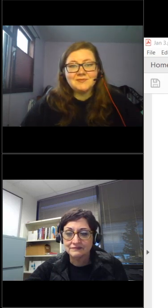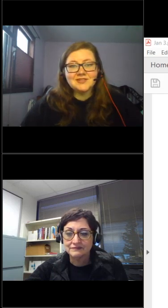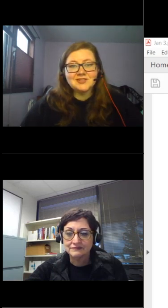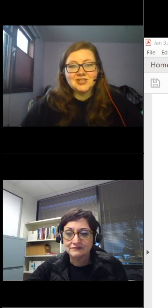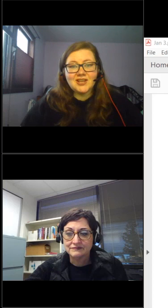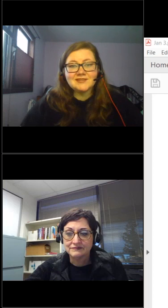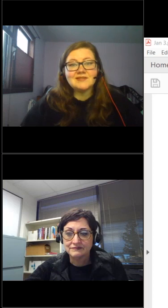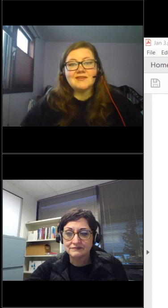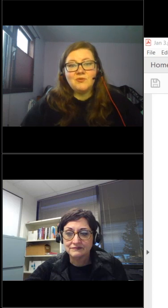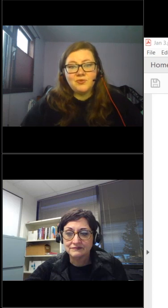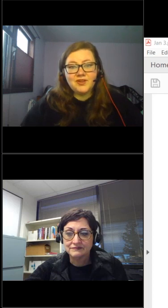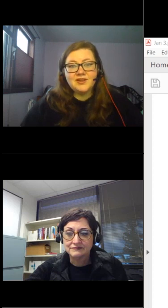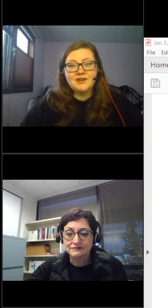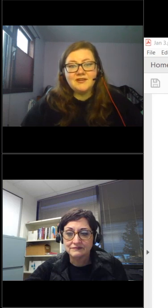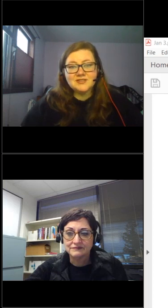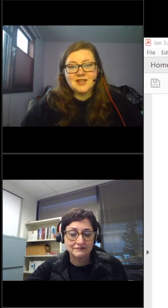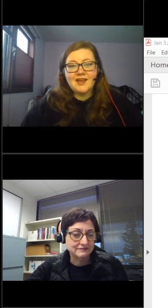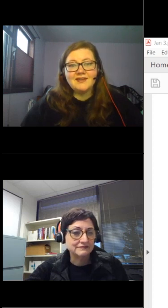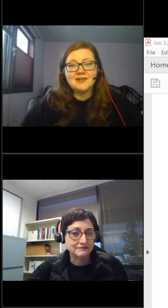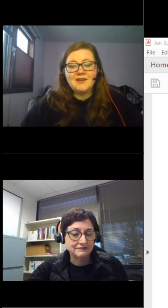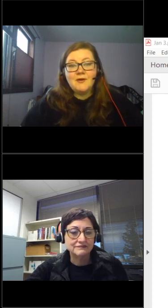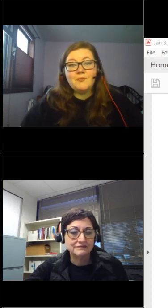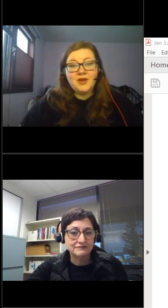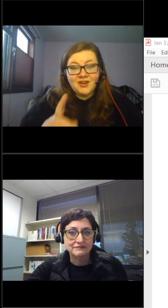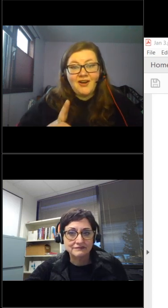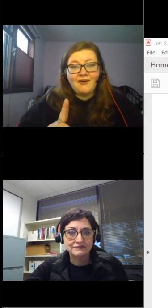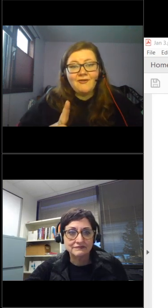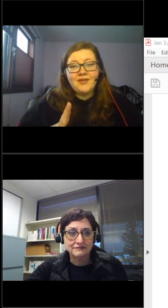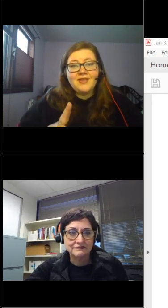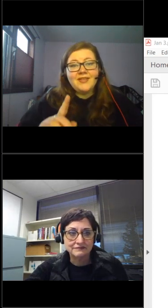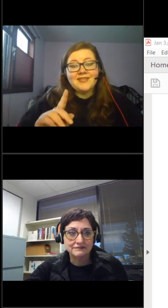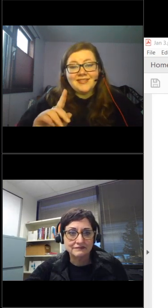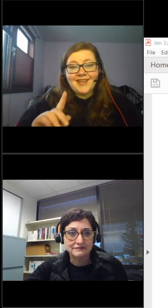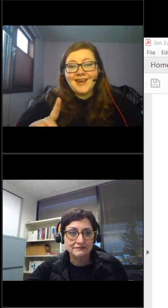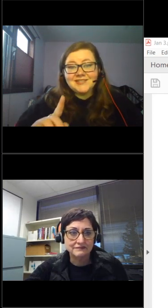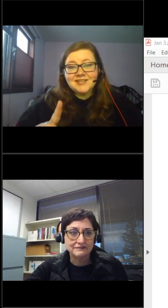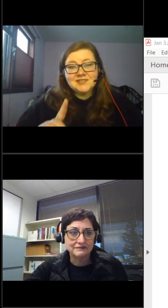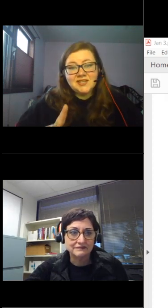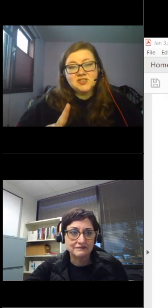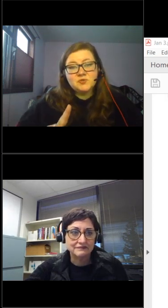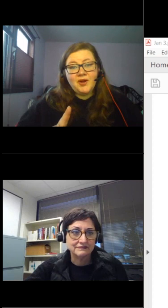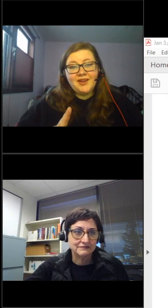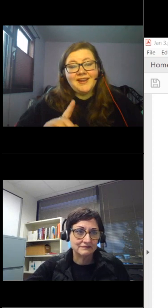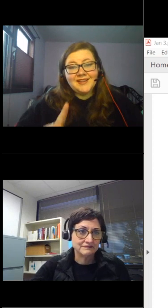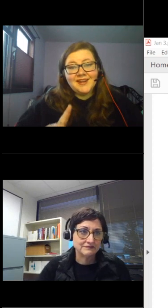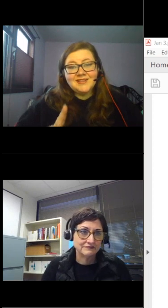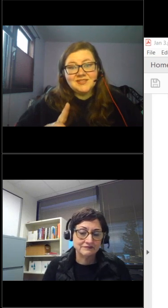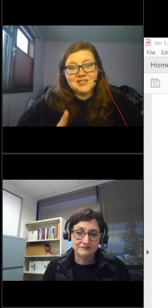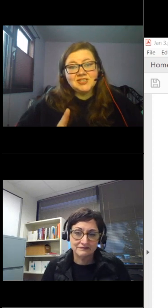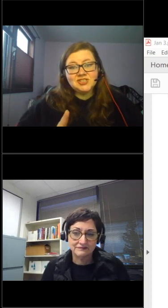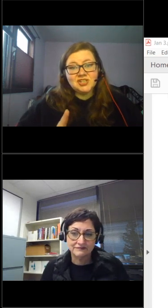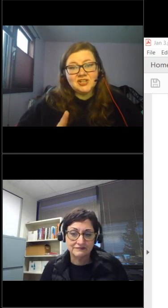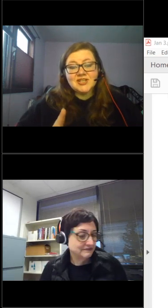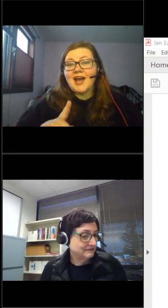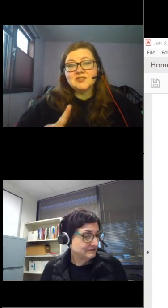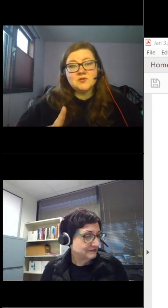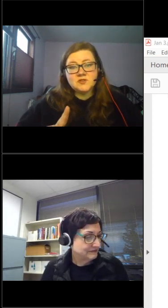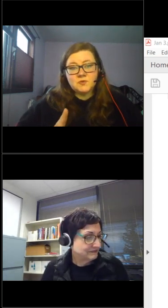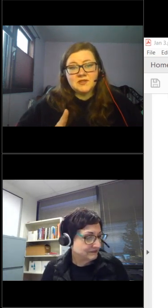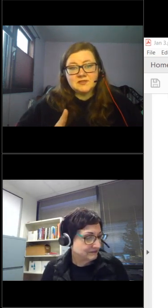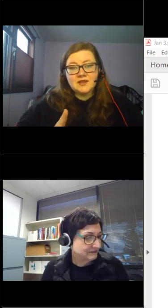mixed messages. Completely understand. But know that the attestation part and getting the signatures